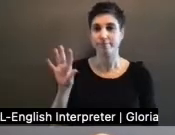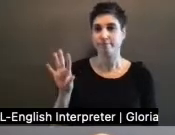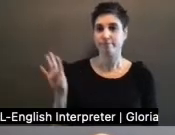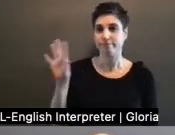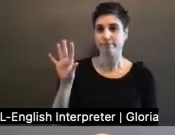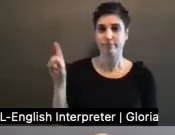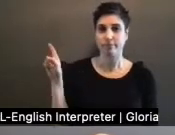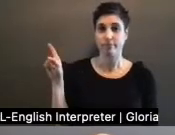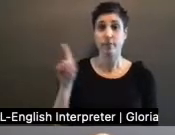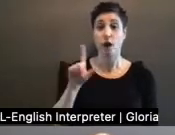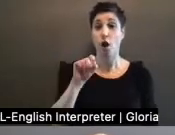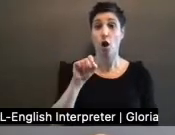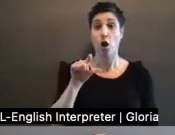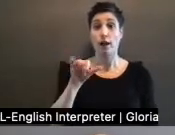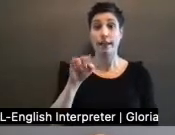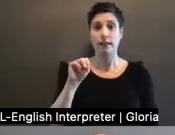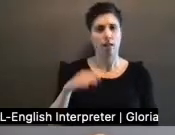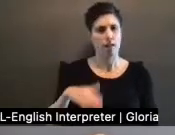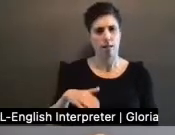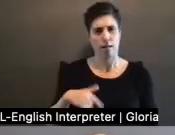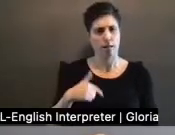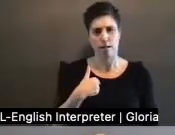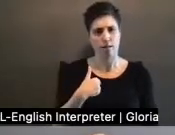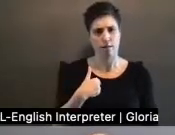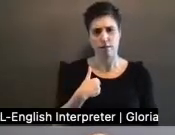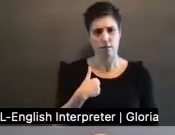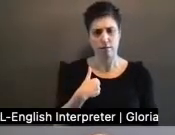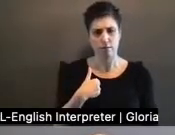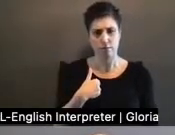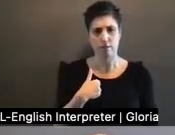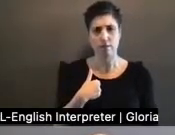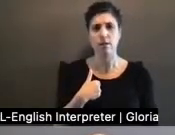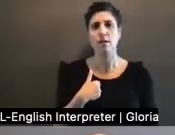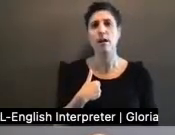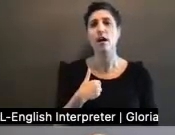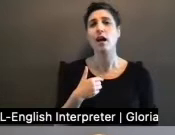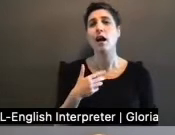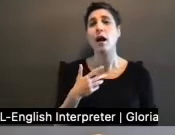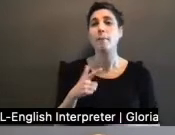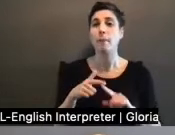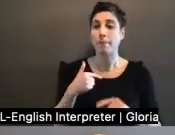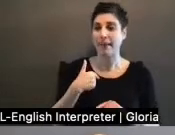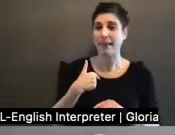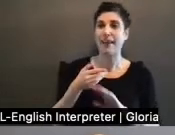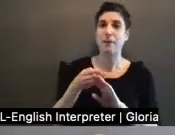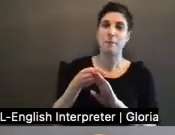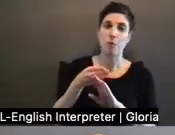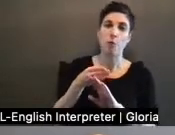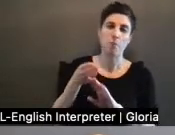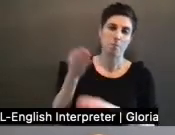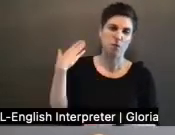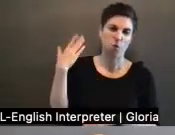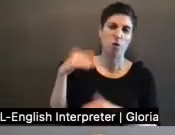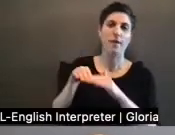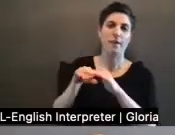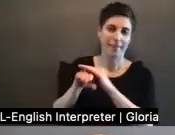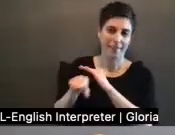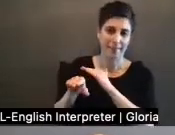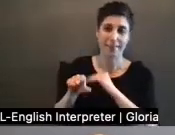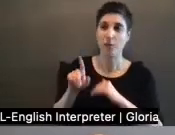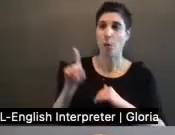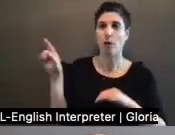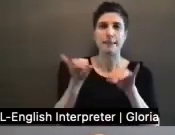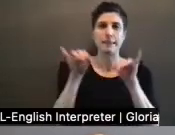in. So for a while, the system actually remembers your password. So you don't have to log in all the time over and over again. But